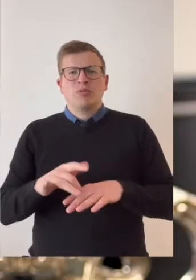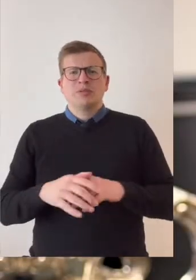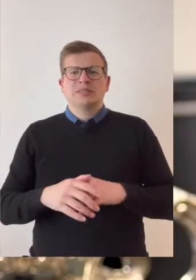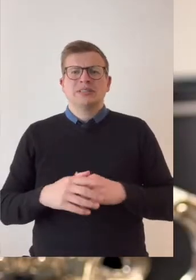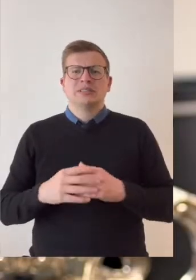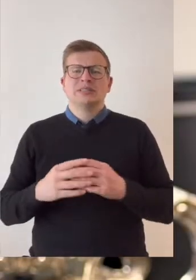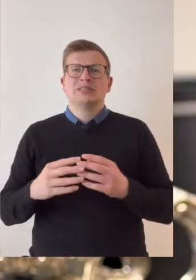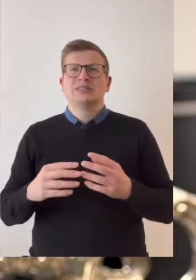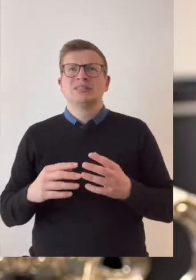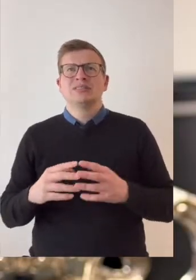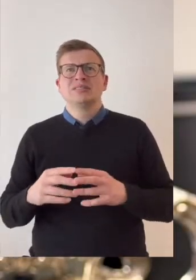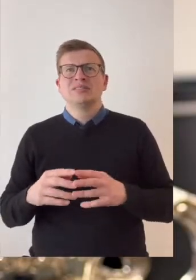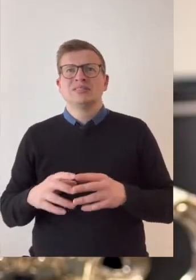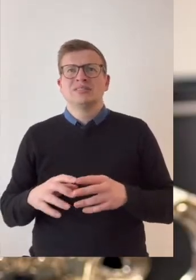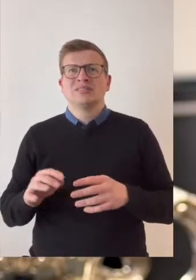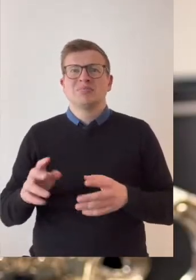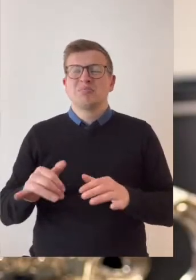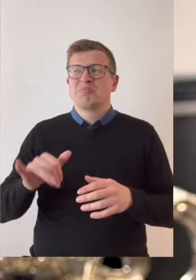memorable performance,